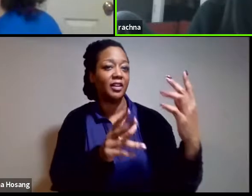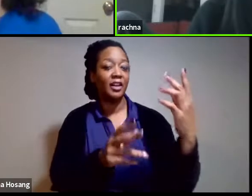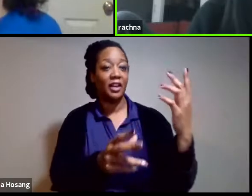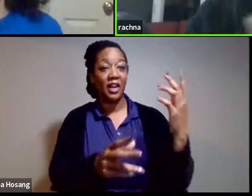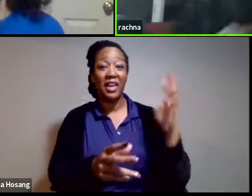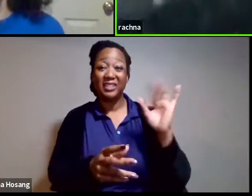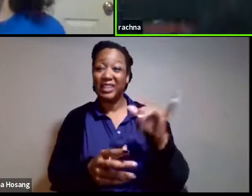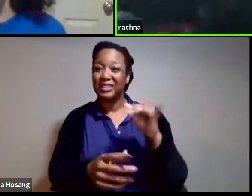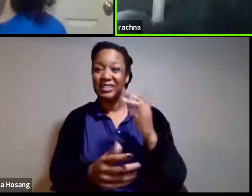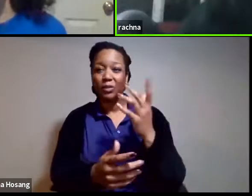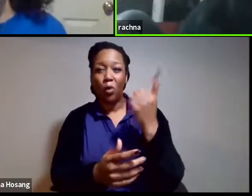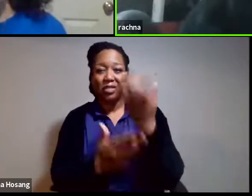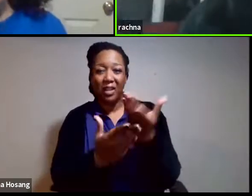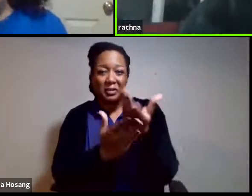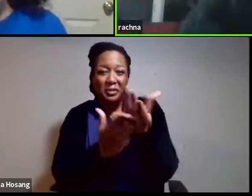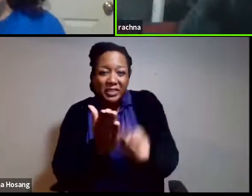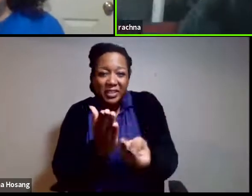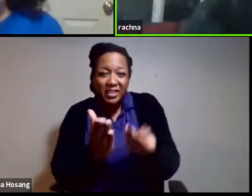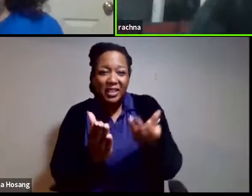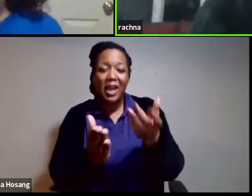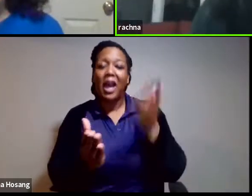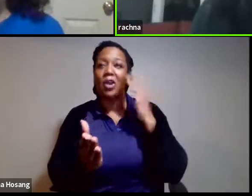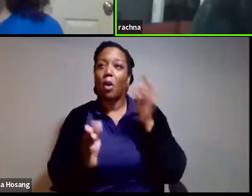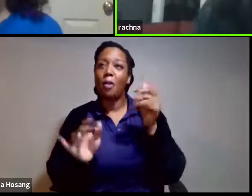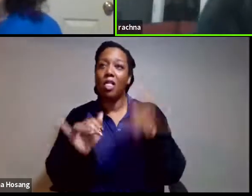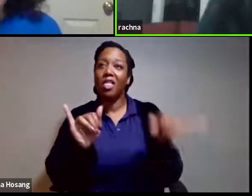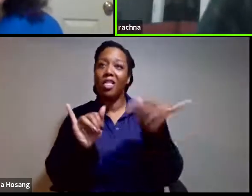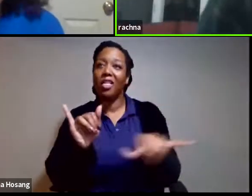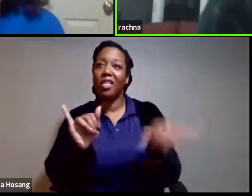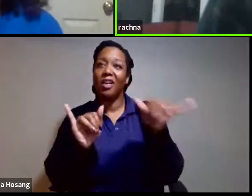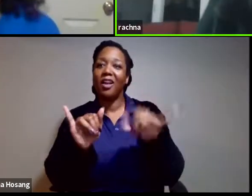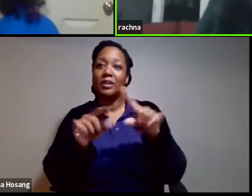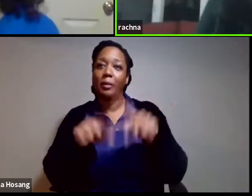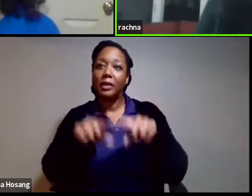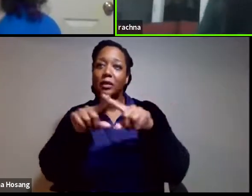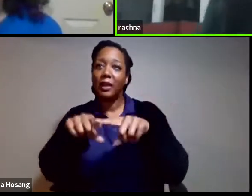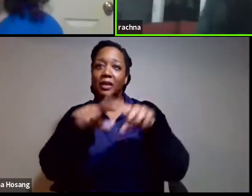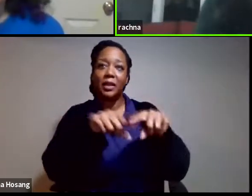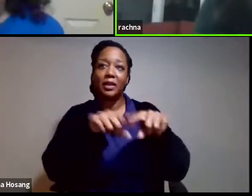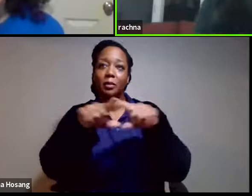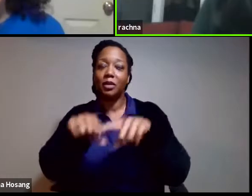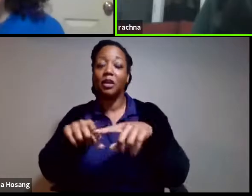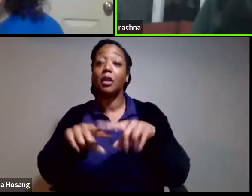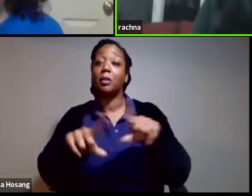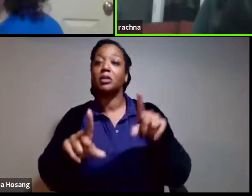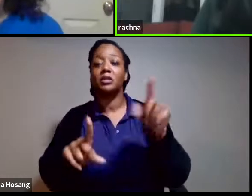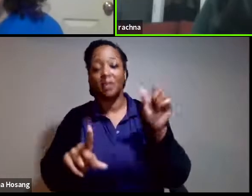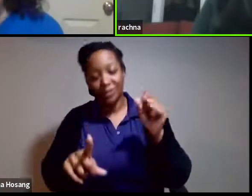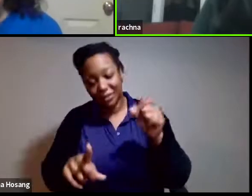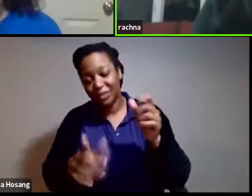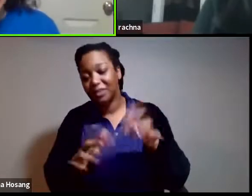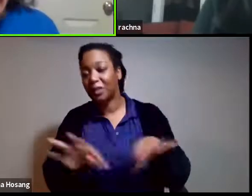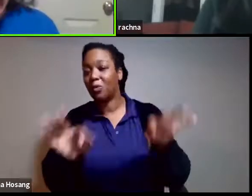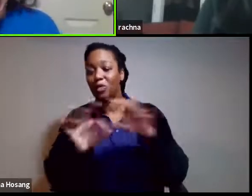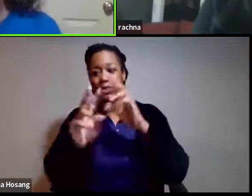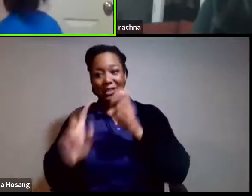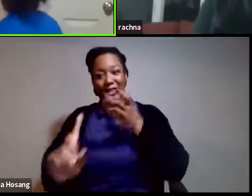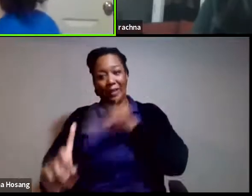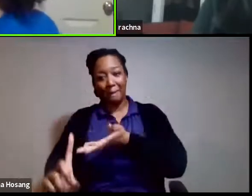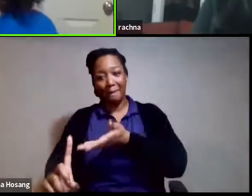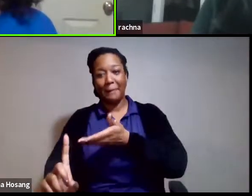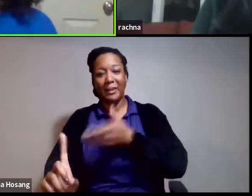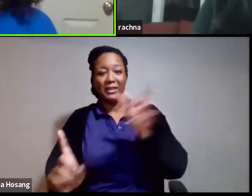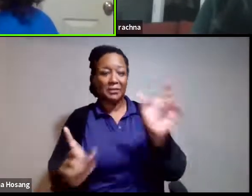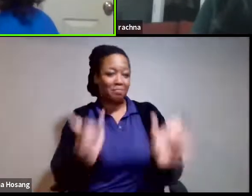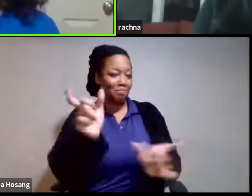So, again, I know I sound like a broken record when I keep saying it depends on the student. But, yeah, that's what you'd want to assess. Absolutely. depends